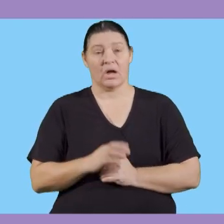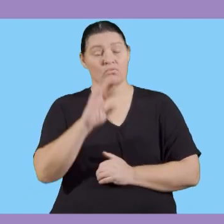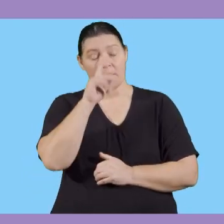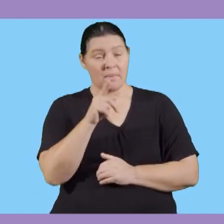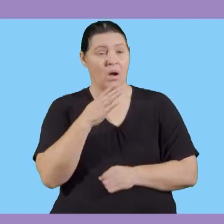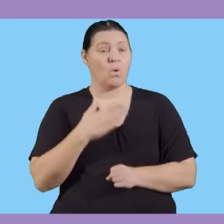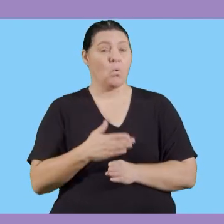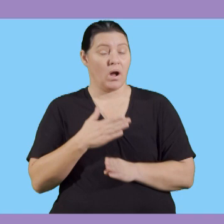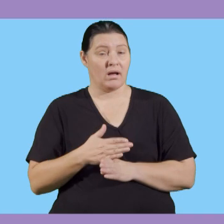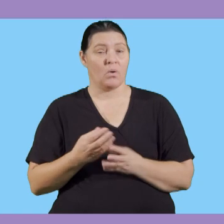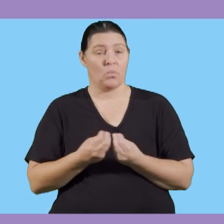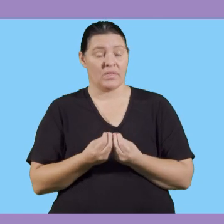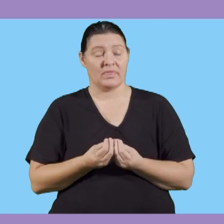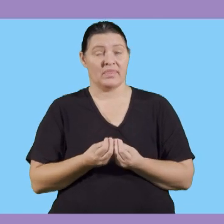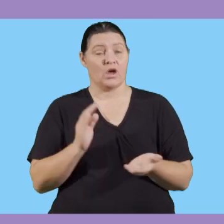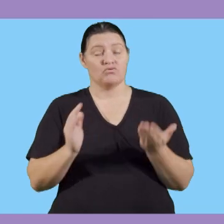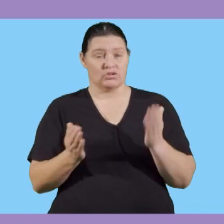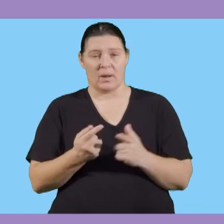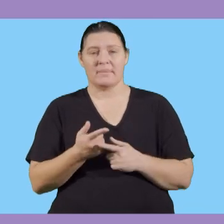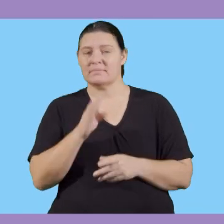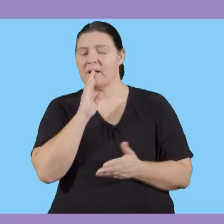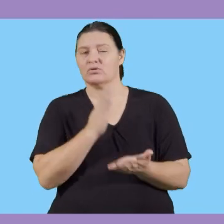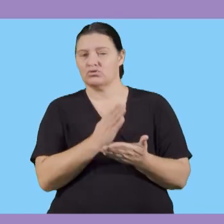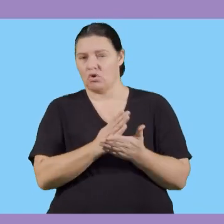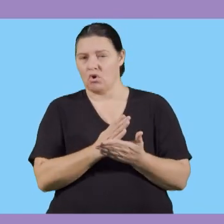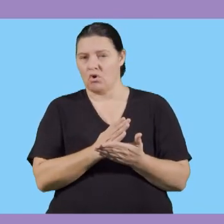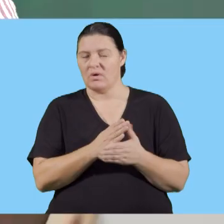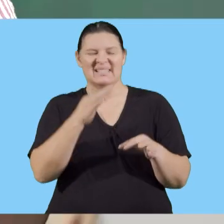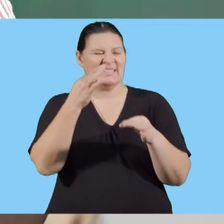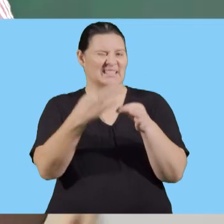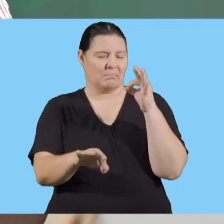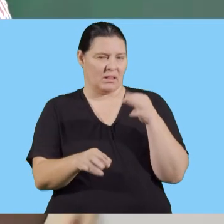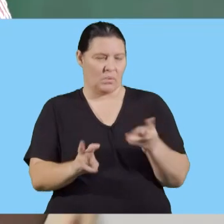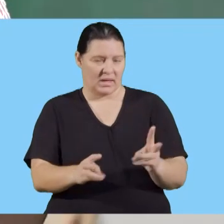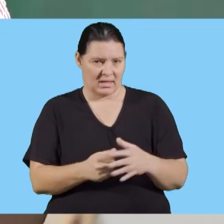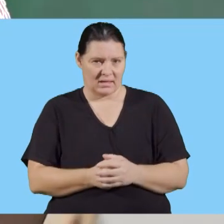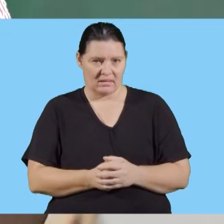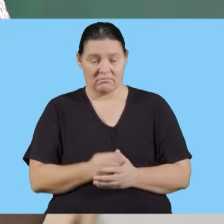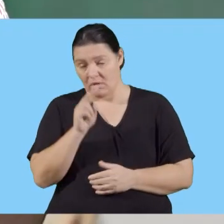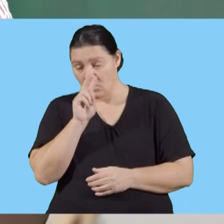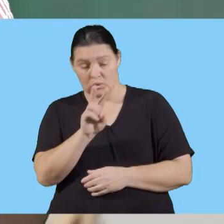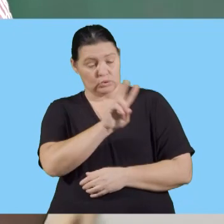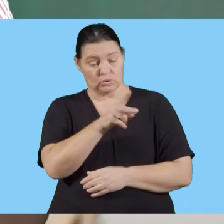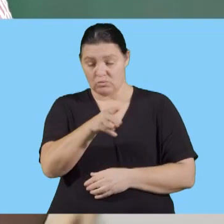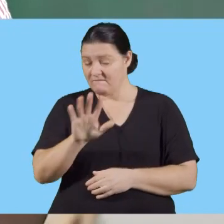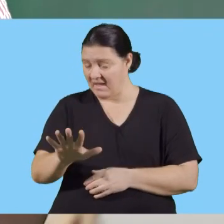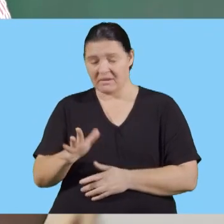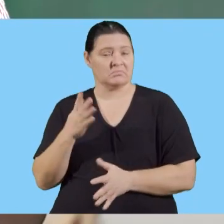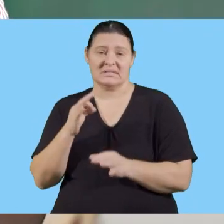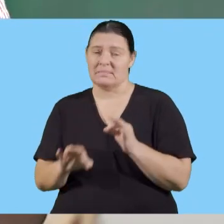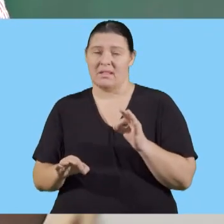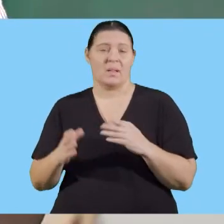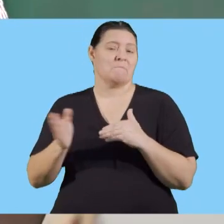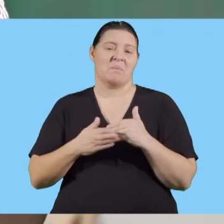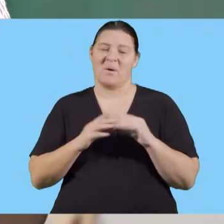5. Remember, when we are working with ratio like this, we have to make sure that it is in its simplest form. And when we look at 2 and